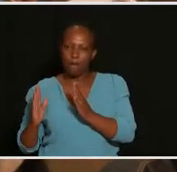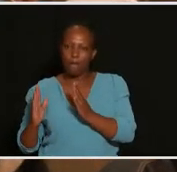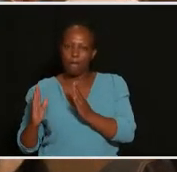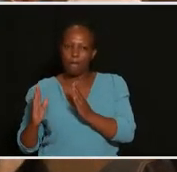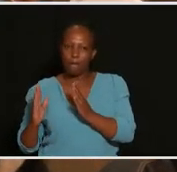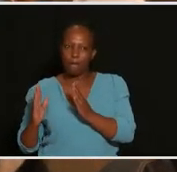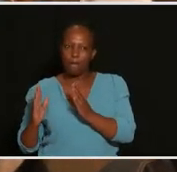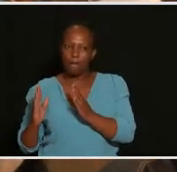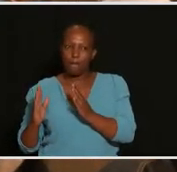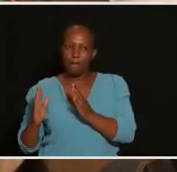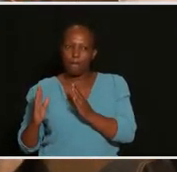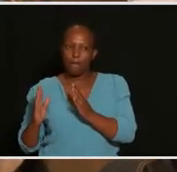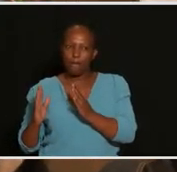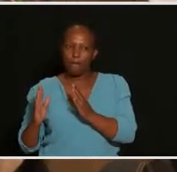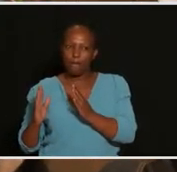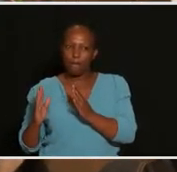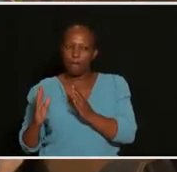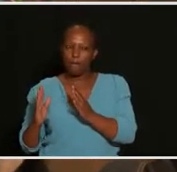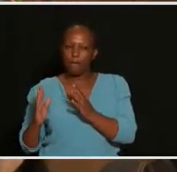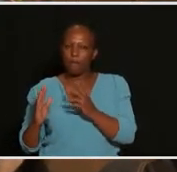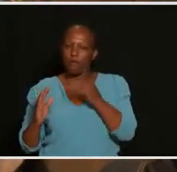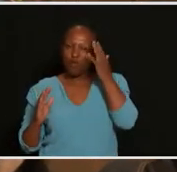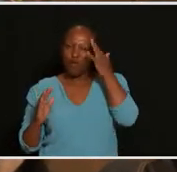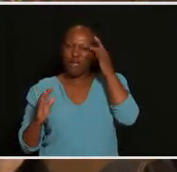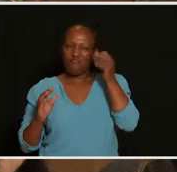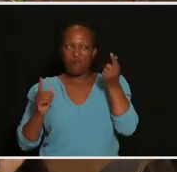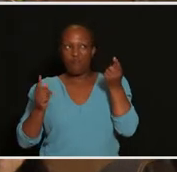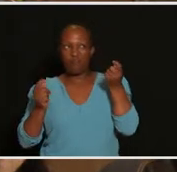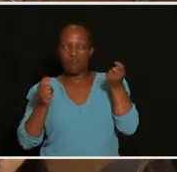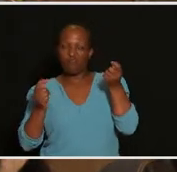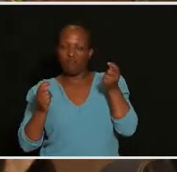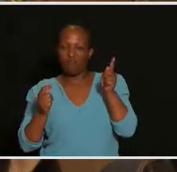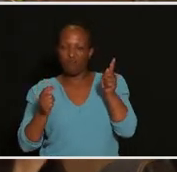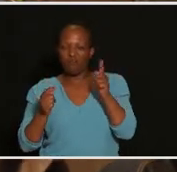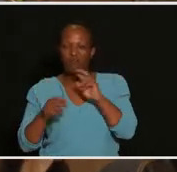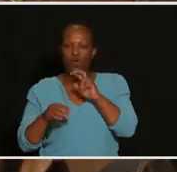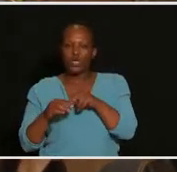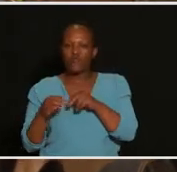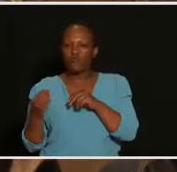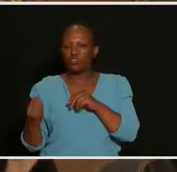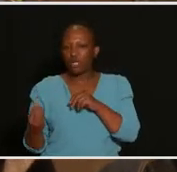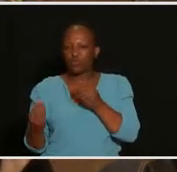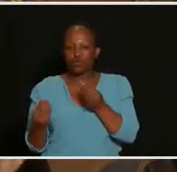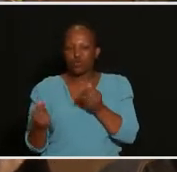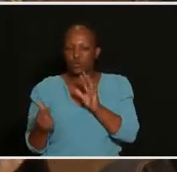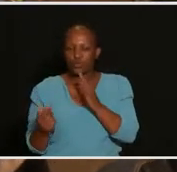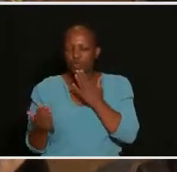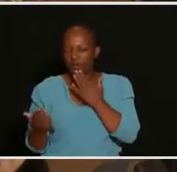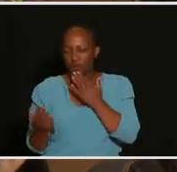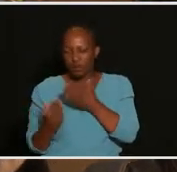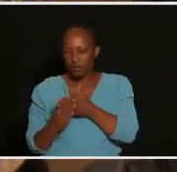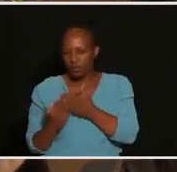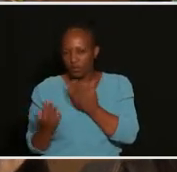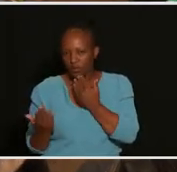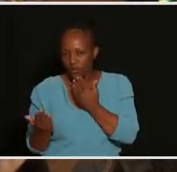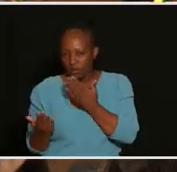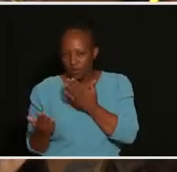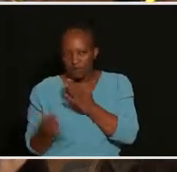bureaucratic government body far removed from the intimate realities and needs of the child is not the solution oh thank you thank you sorry